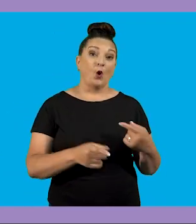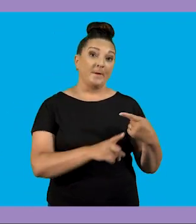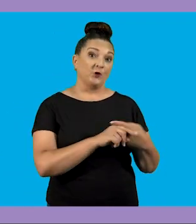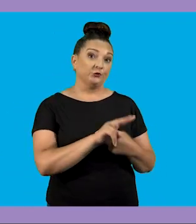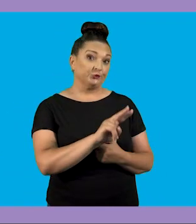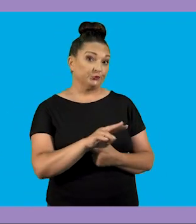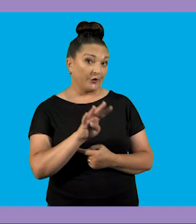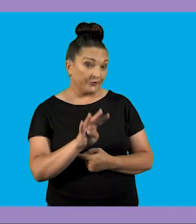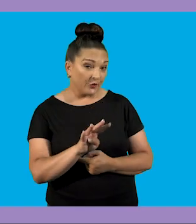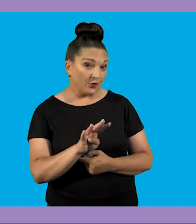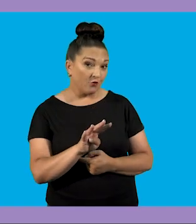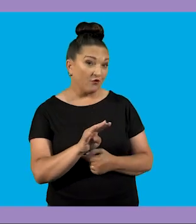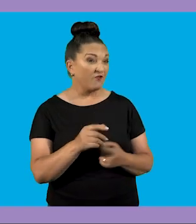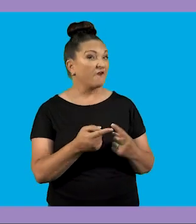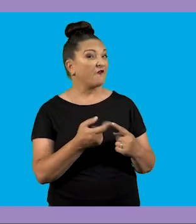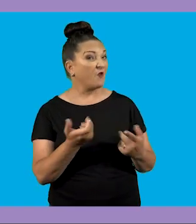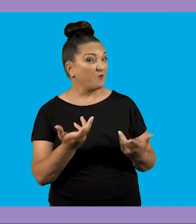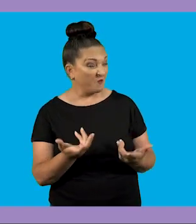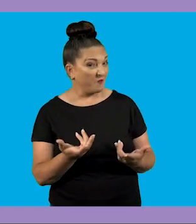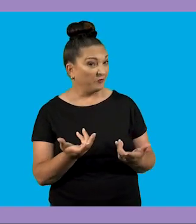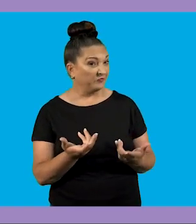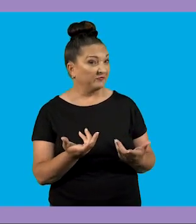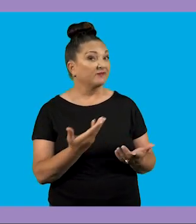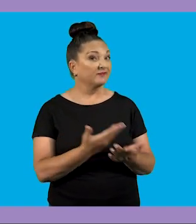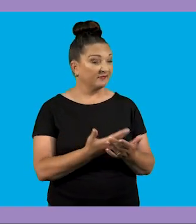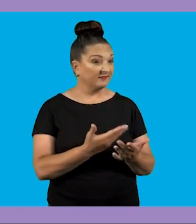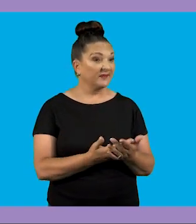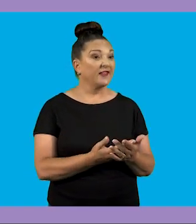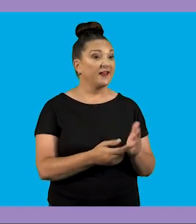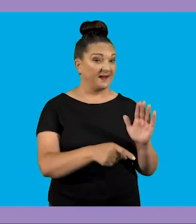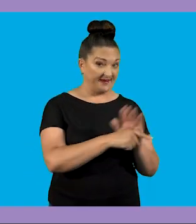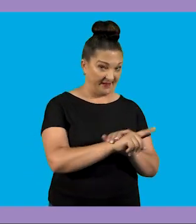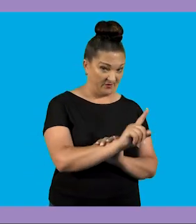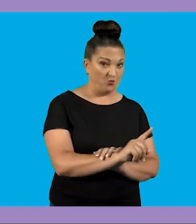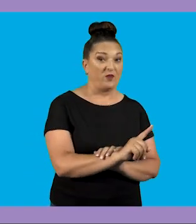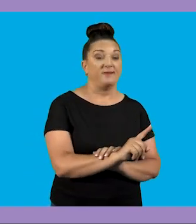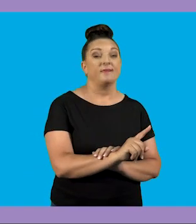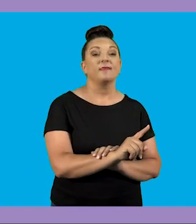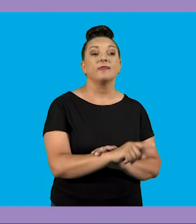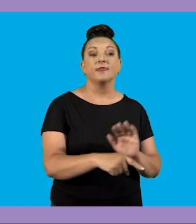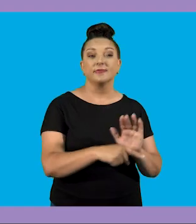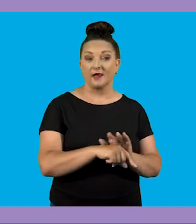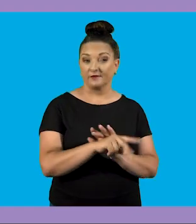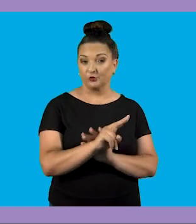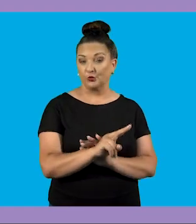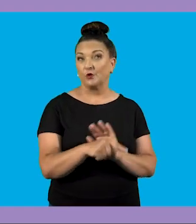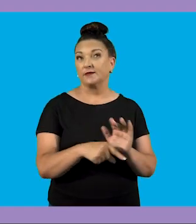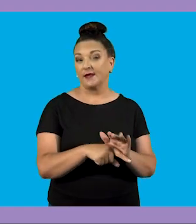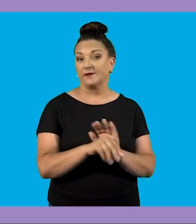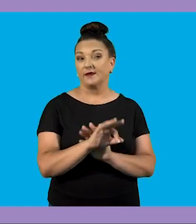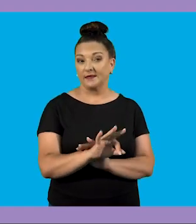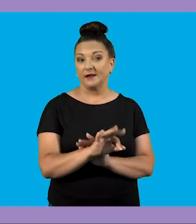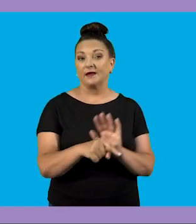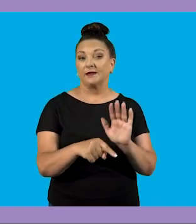a positive 24 can come from a negative 1, negative 2, negative